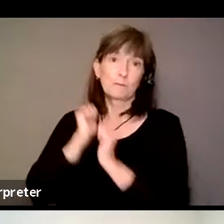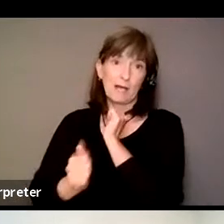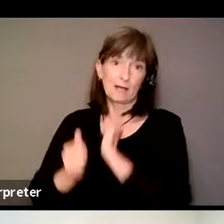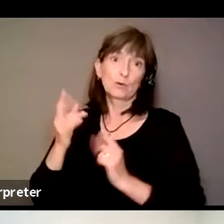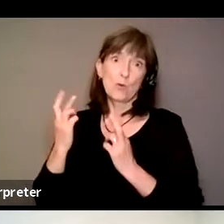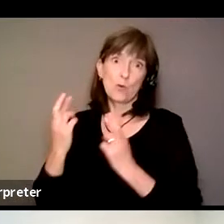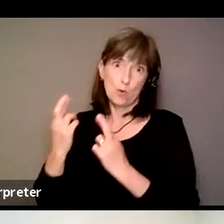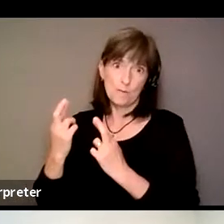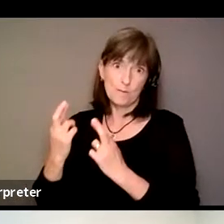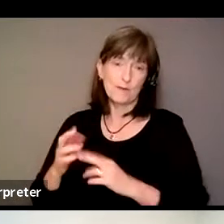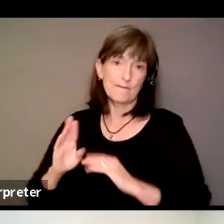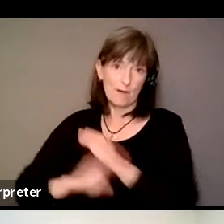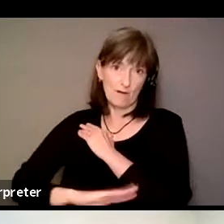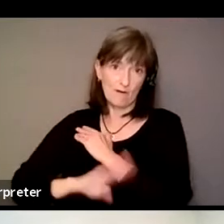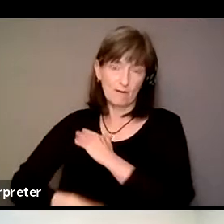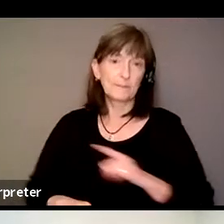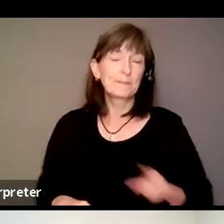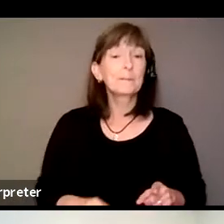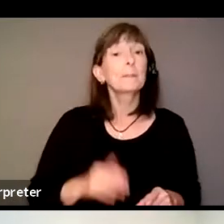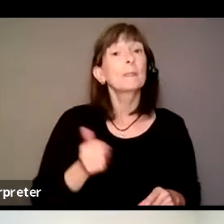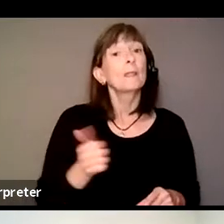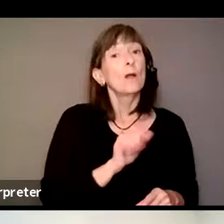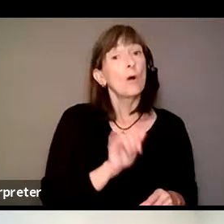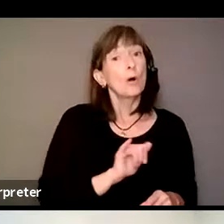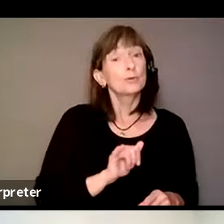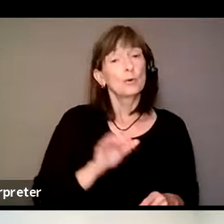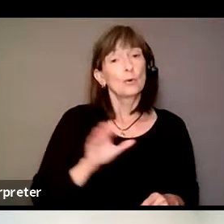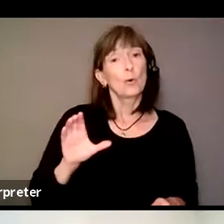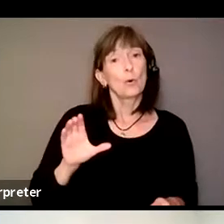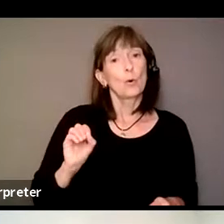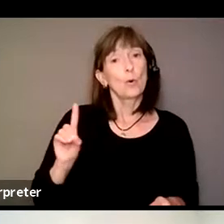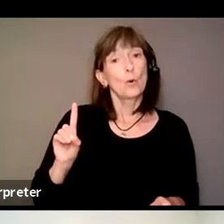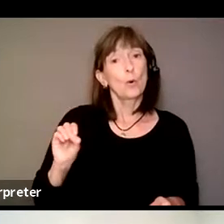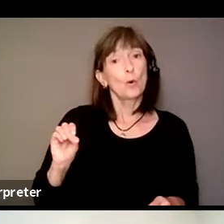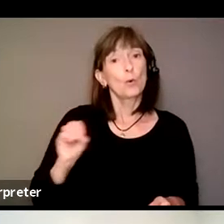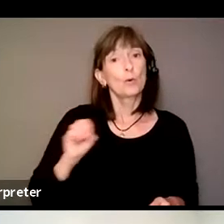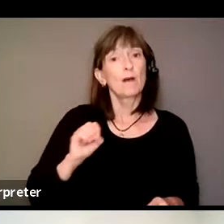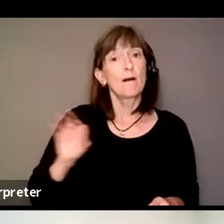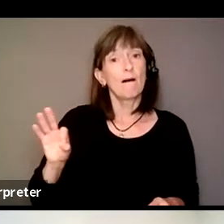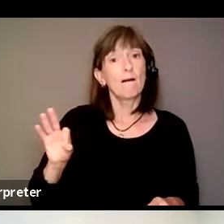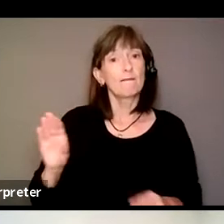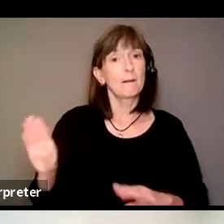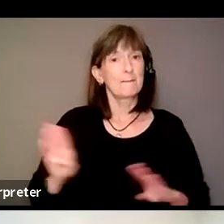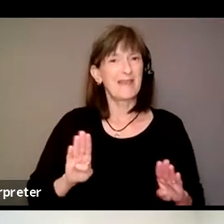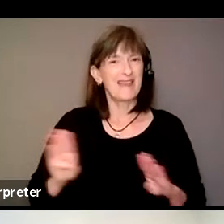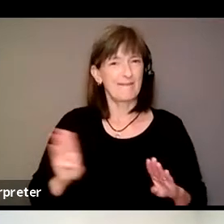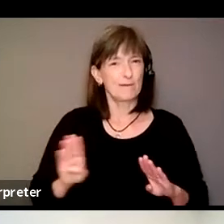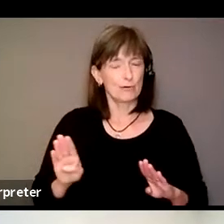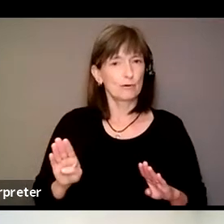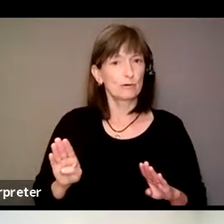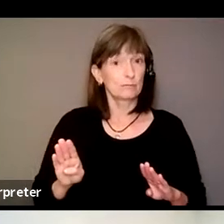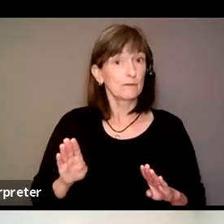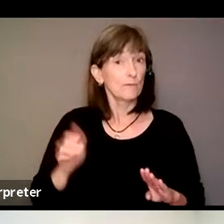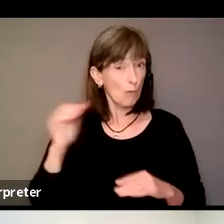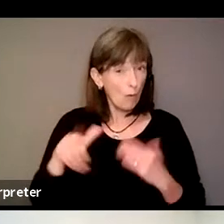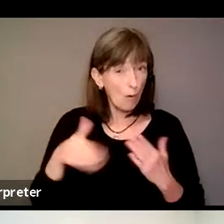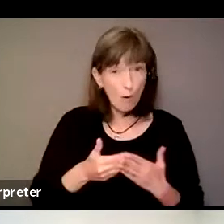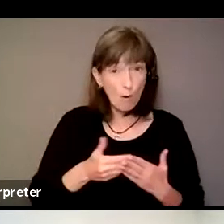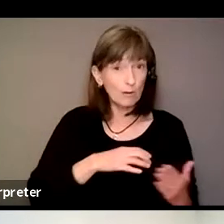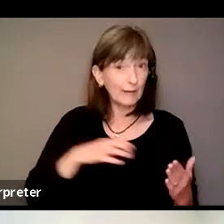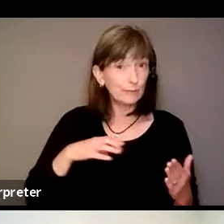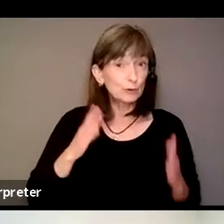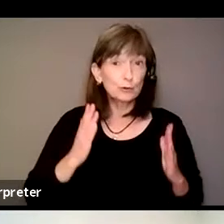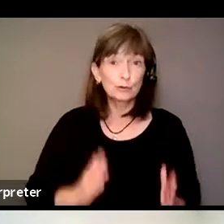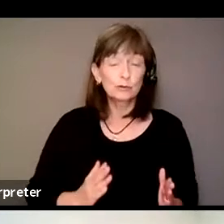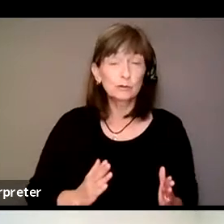discussed the code of conduct that is required for councillors, and an understanding of how their roles